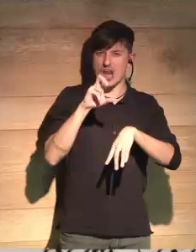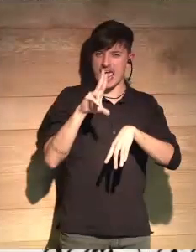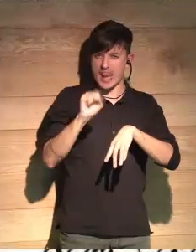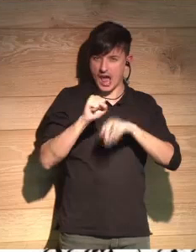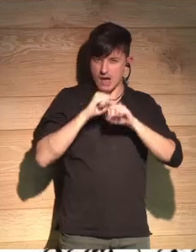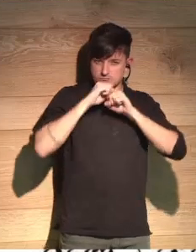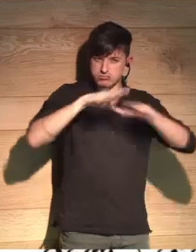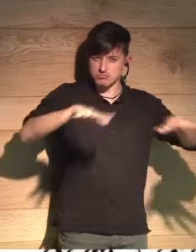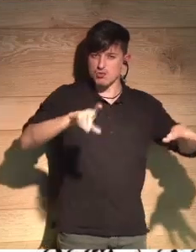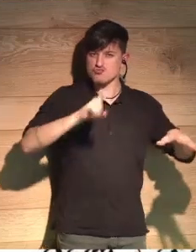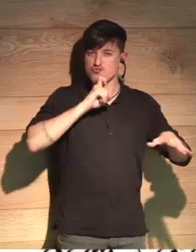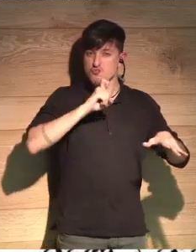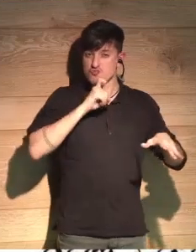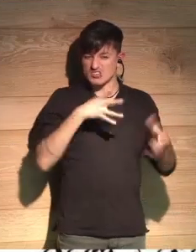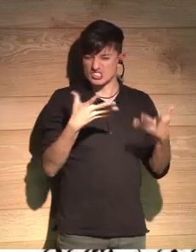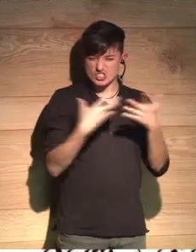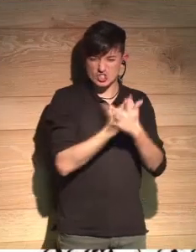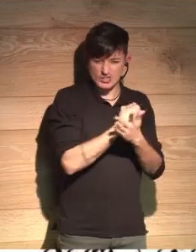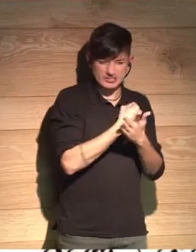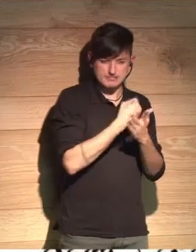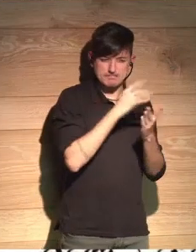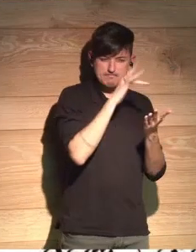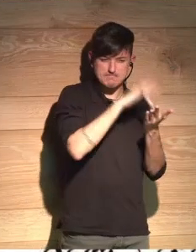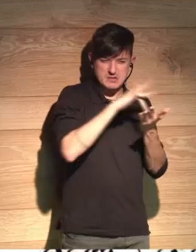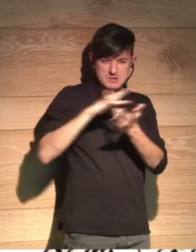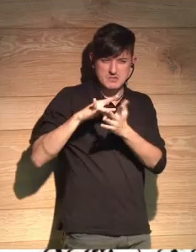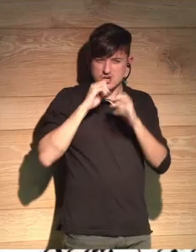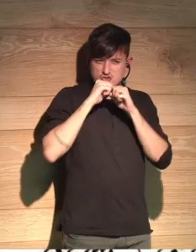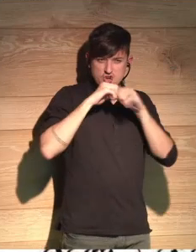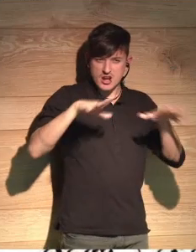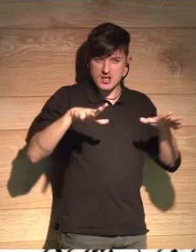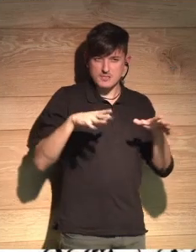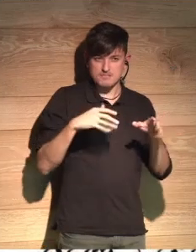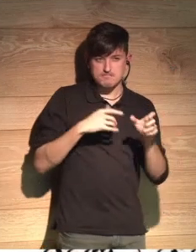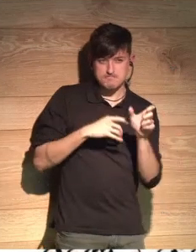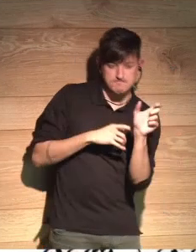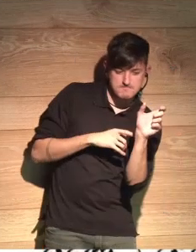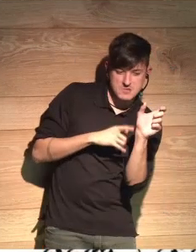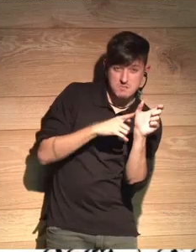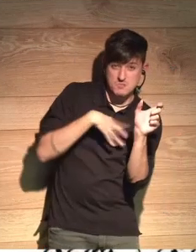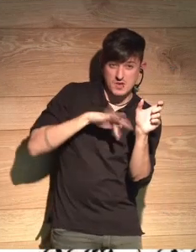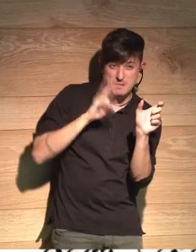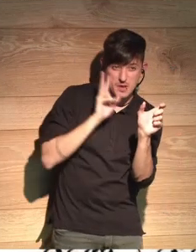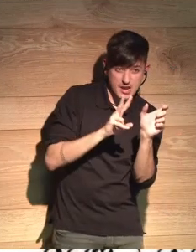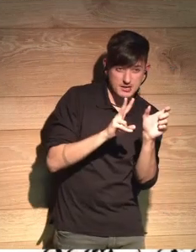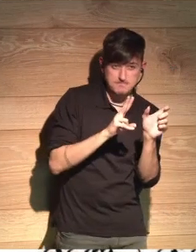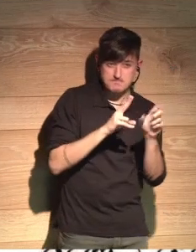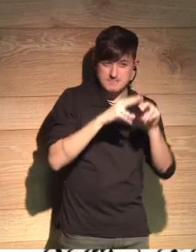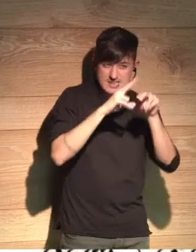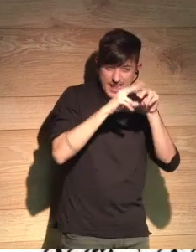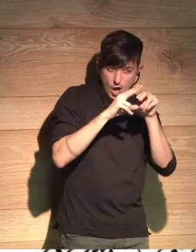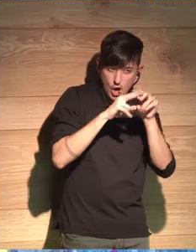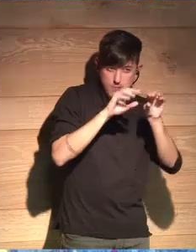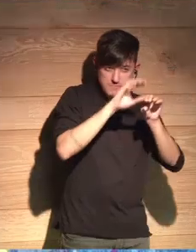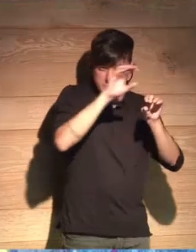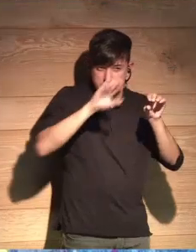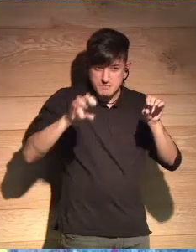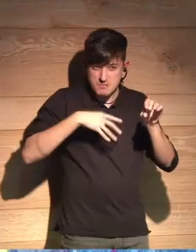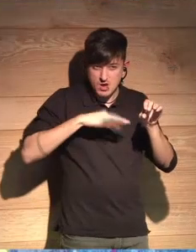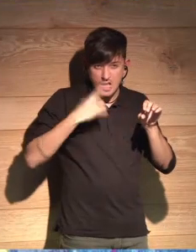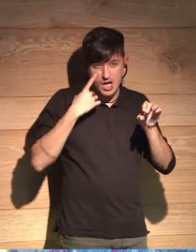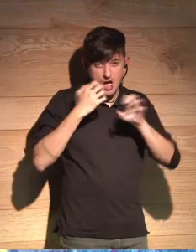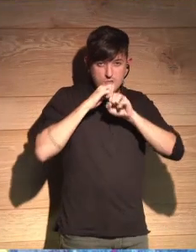all the wells and realized that actually water played a big role in transmitting the disease. And one of the things we're doing something similar,